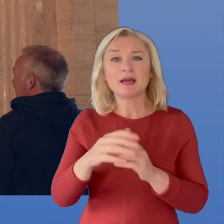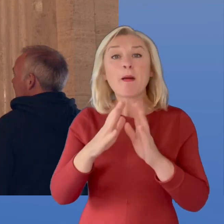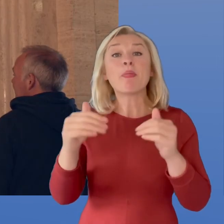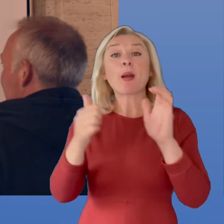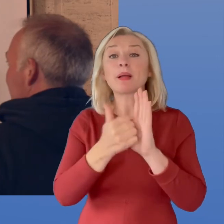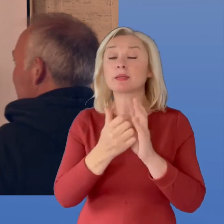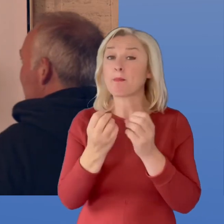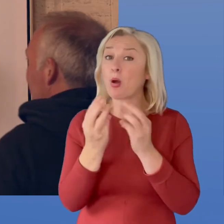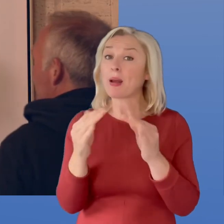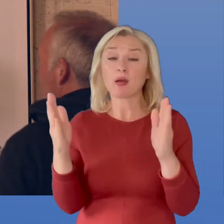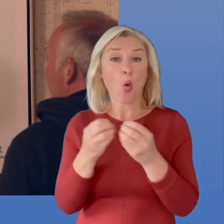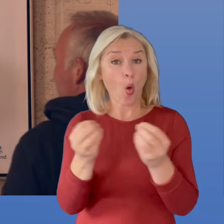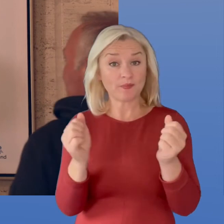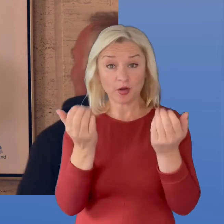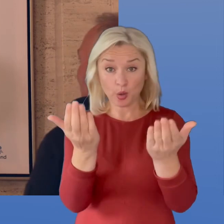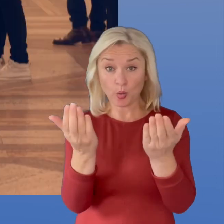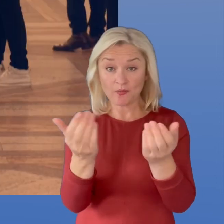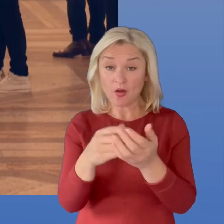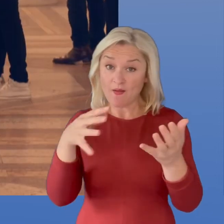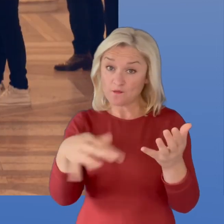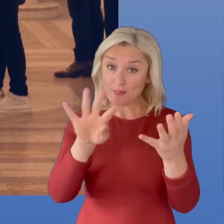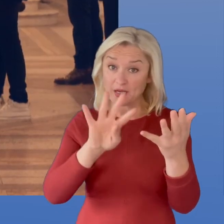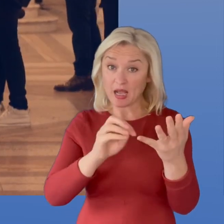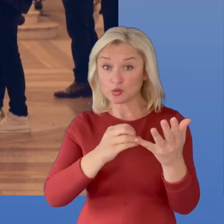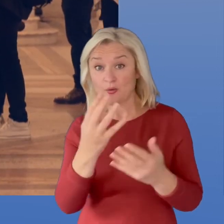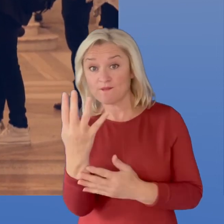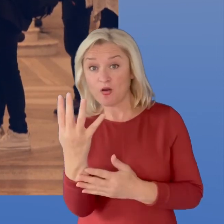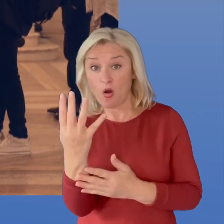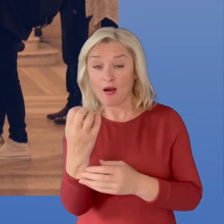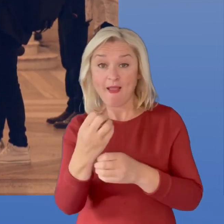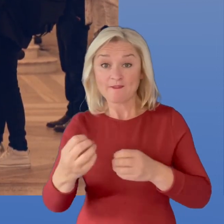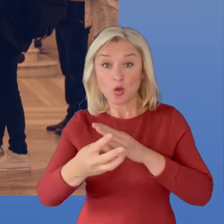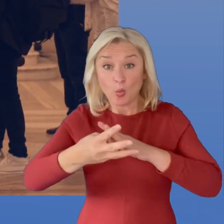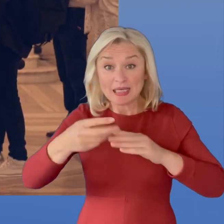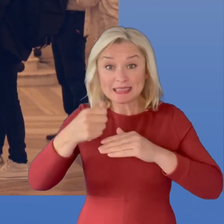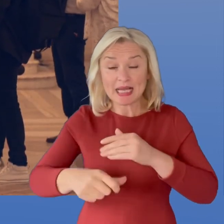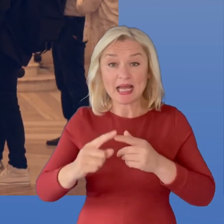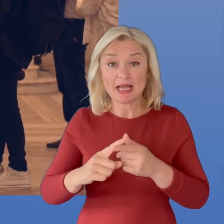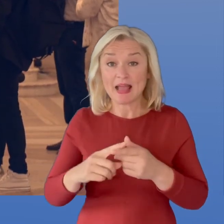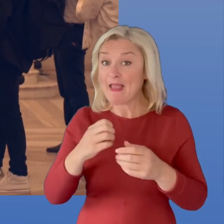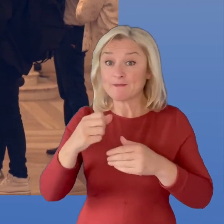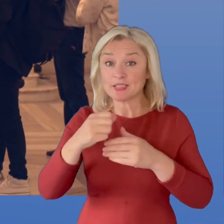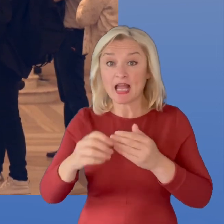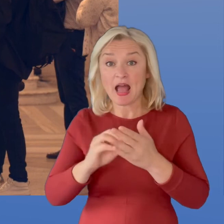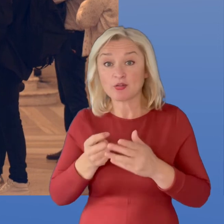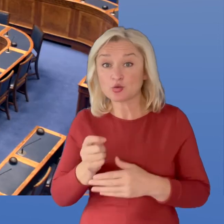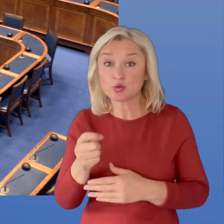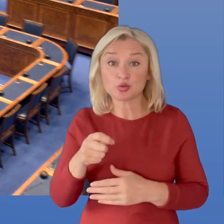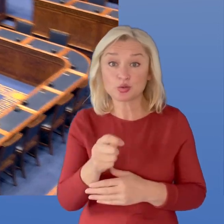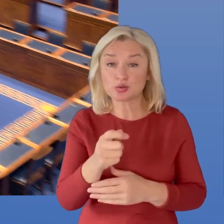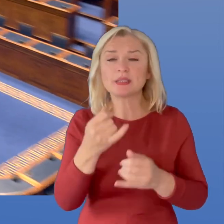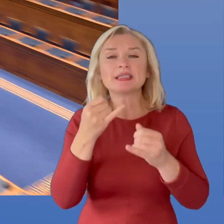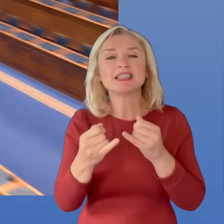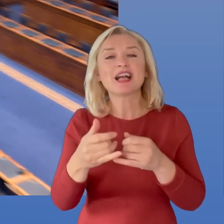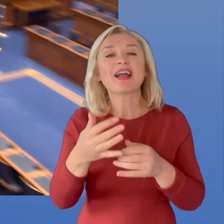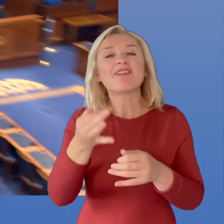weekdays. We also run daily tours of the building, and full details can be found on the Assembly website. You are also welcome